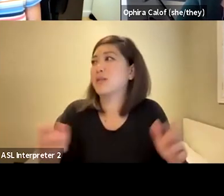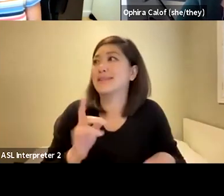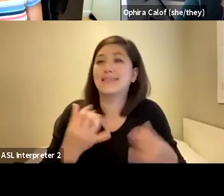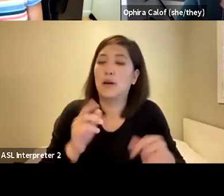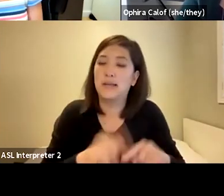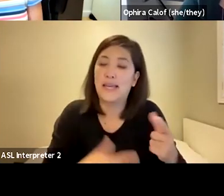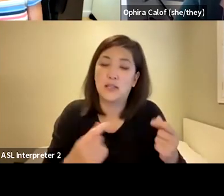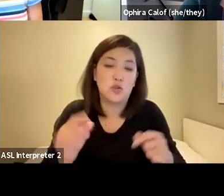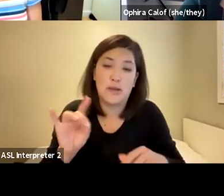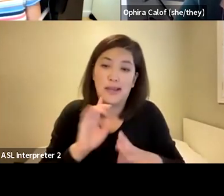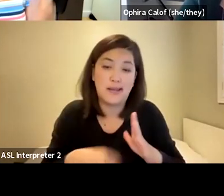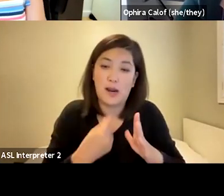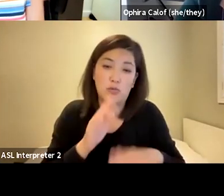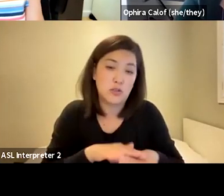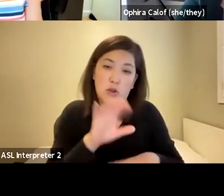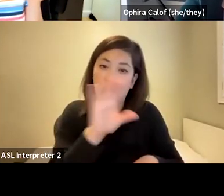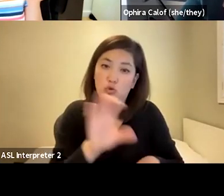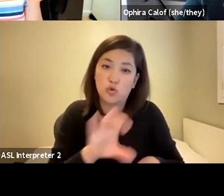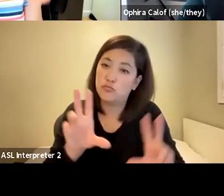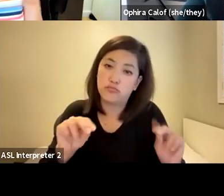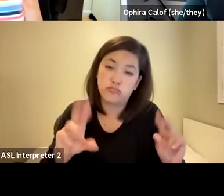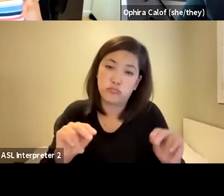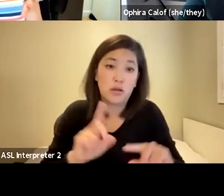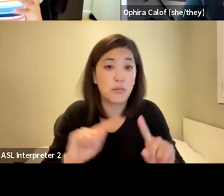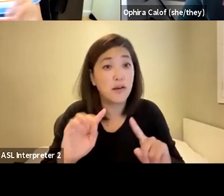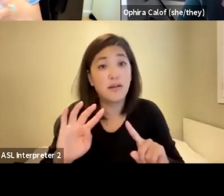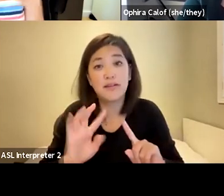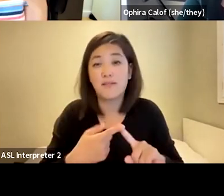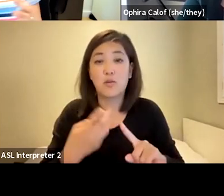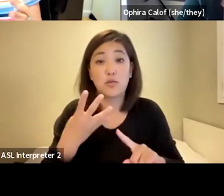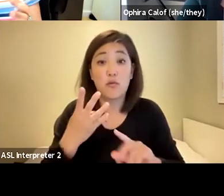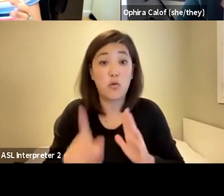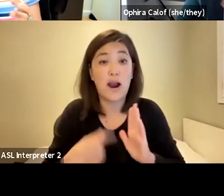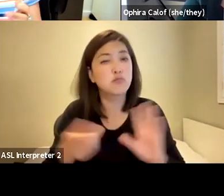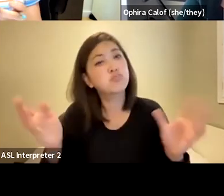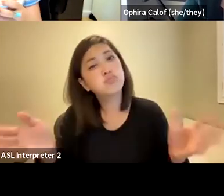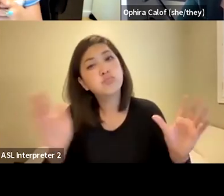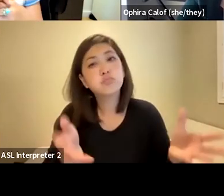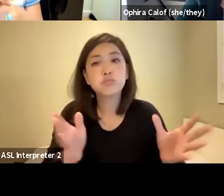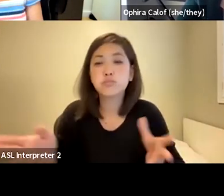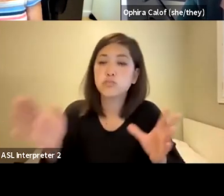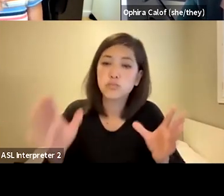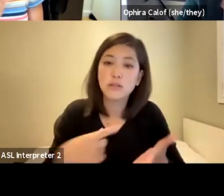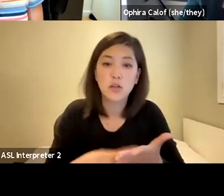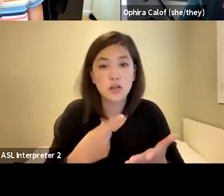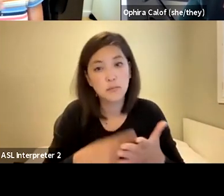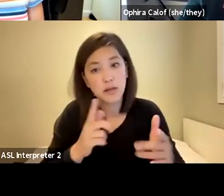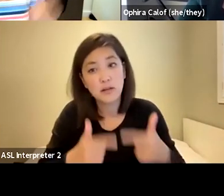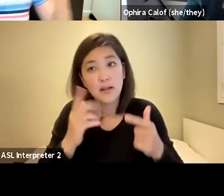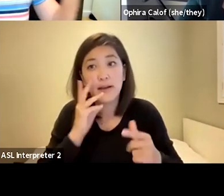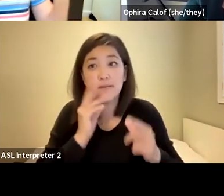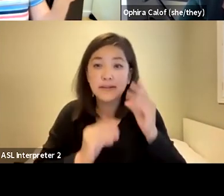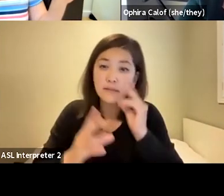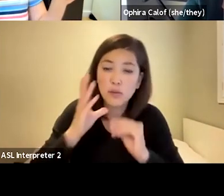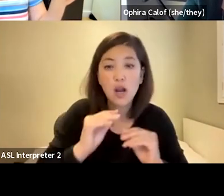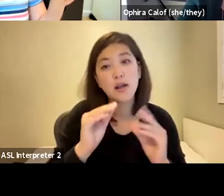Zoom because that's crazy. But like for the first 4 hours, we would just chat with each other and talk about life experiences and then jot ideas down